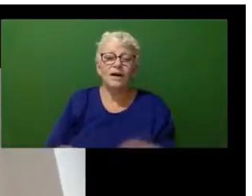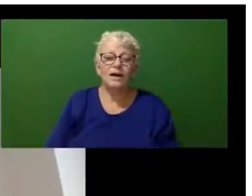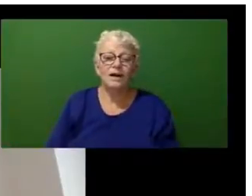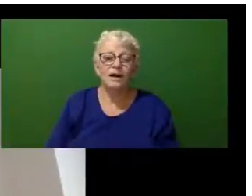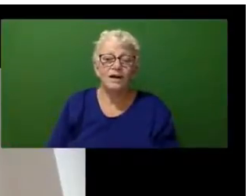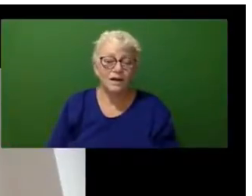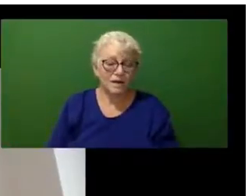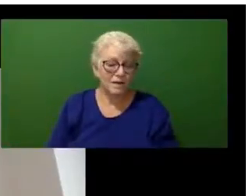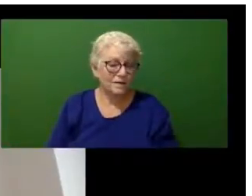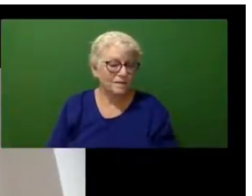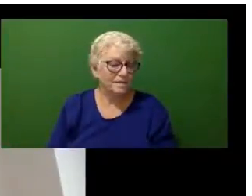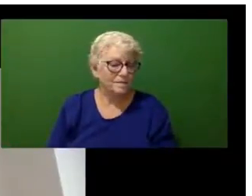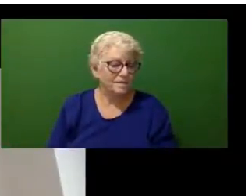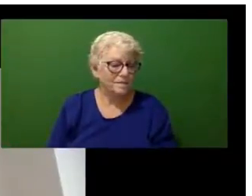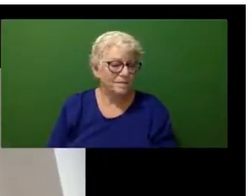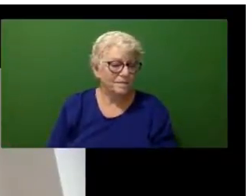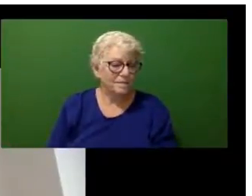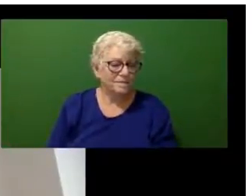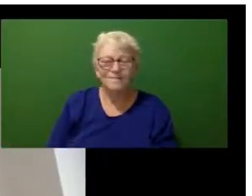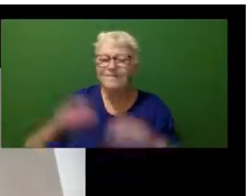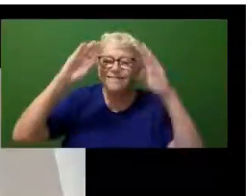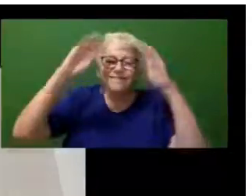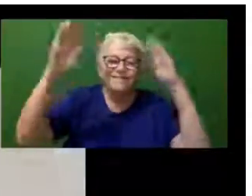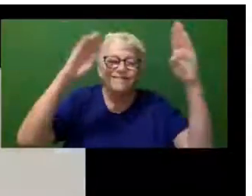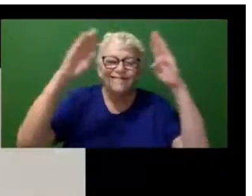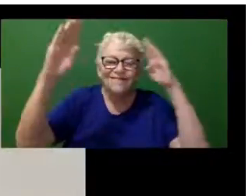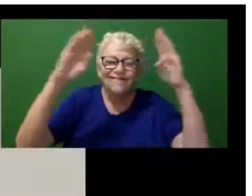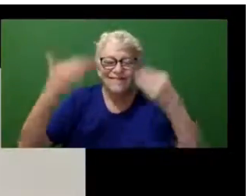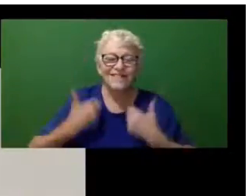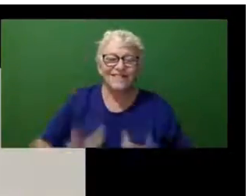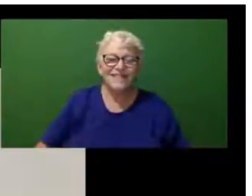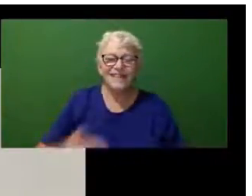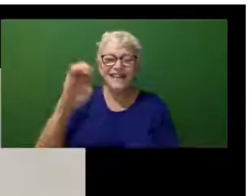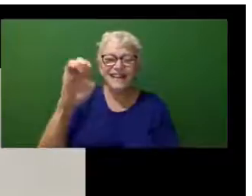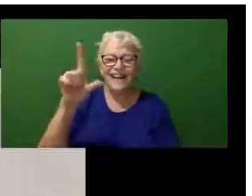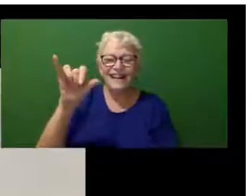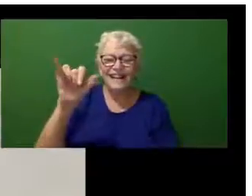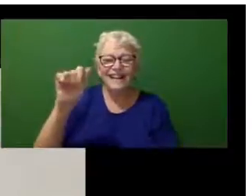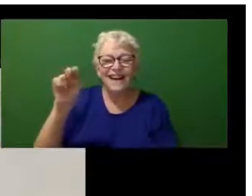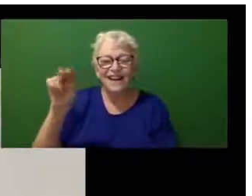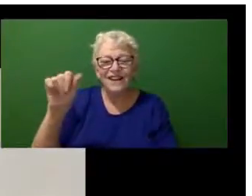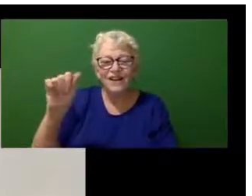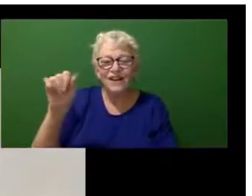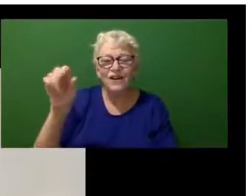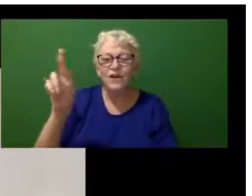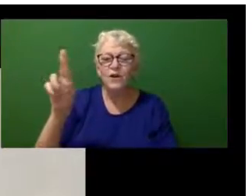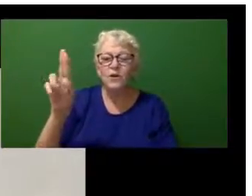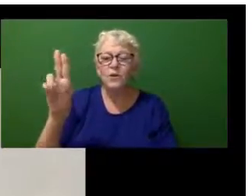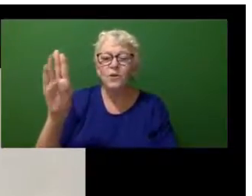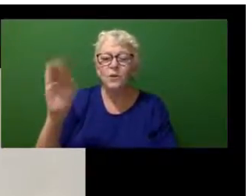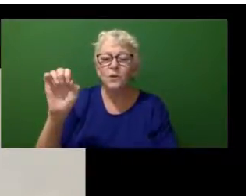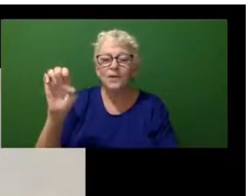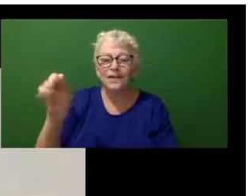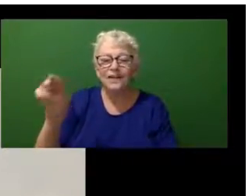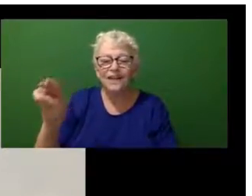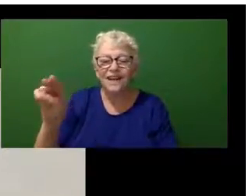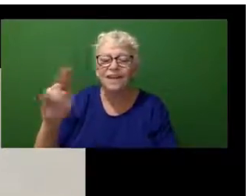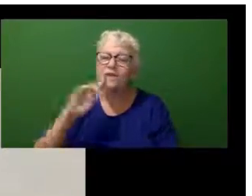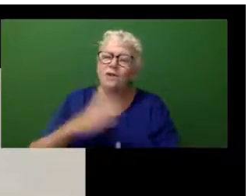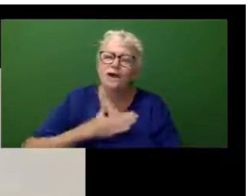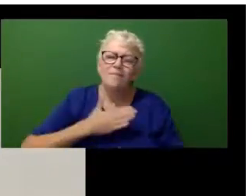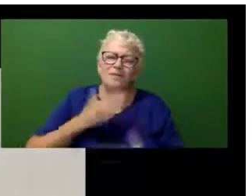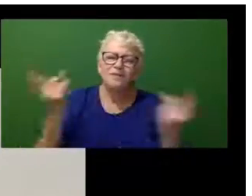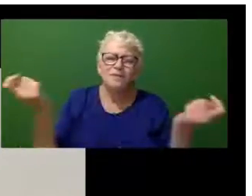Noten HaTorah. Hi everyone, My name is Eliana Rubin, and I am so happy